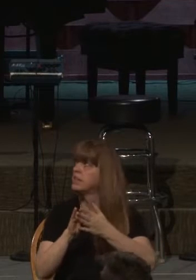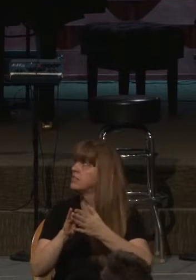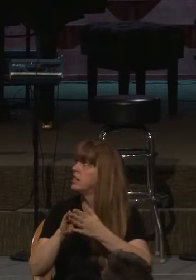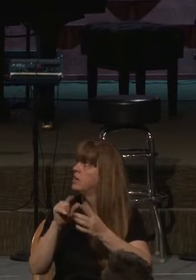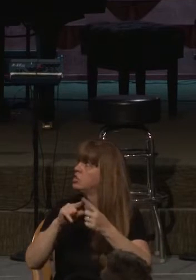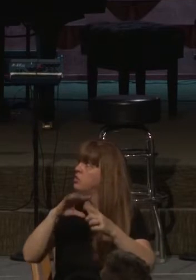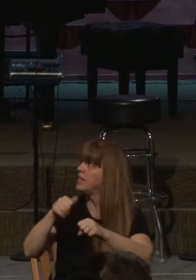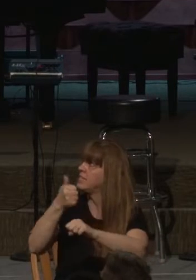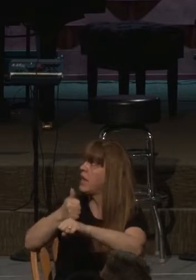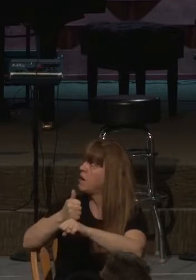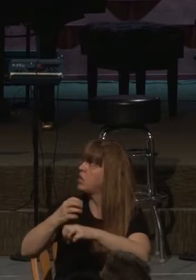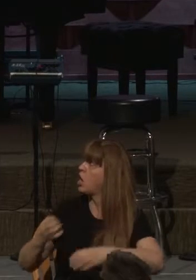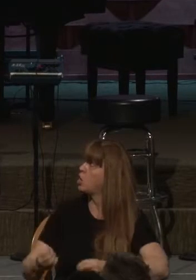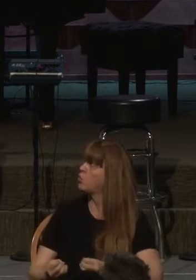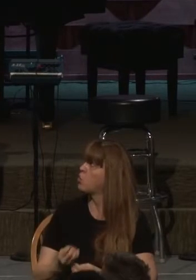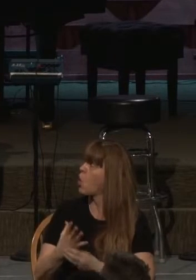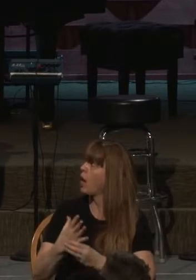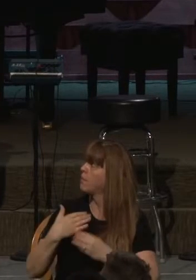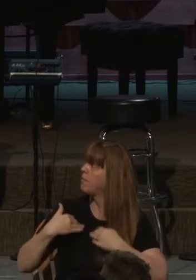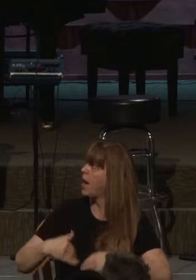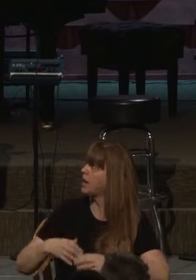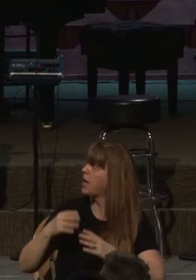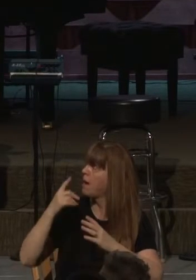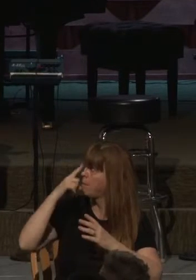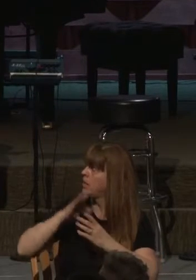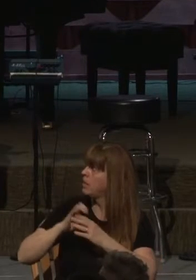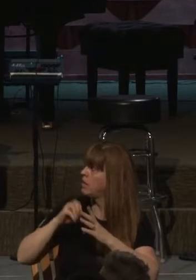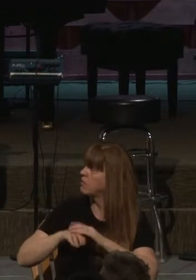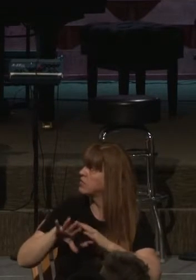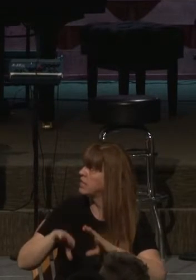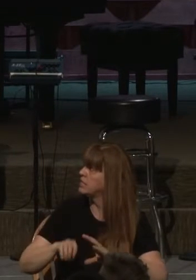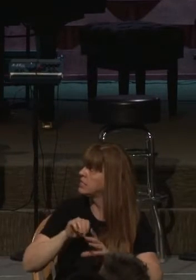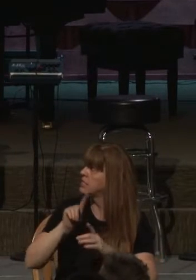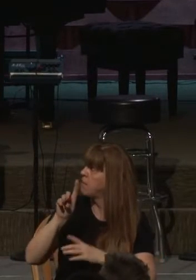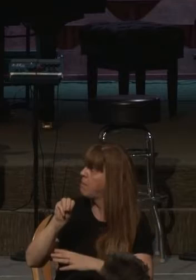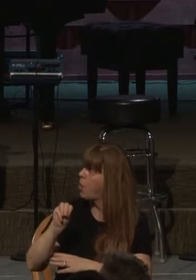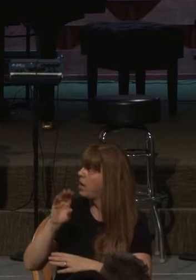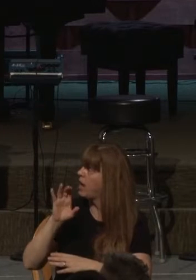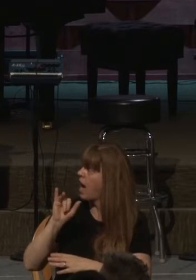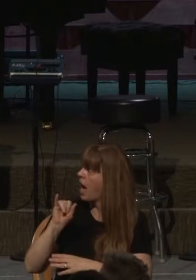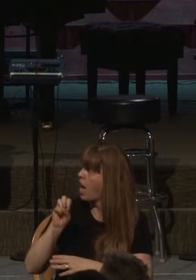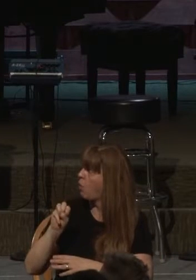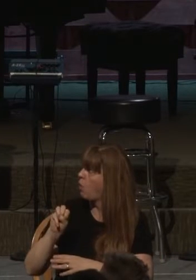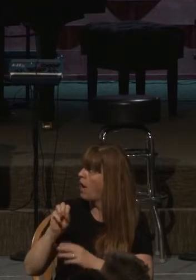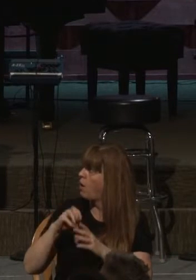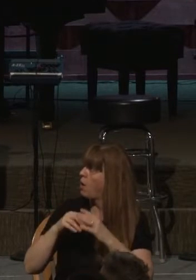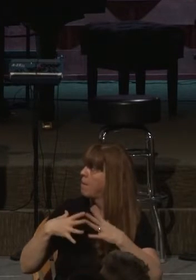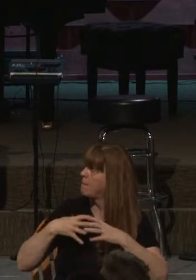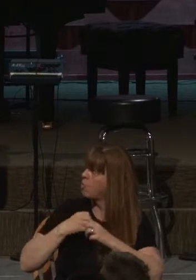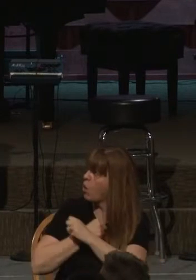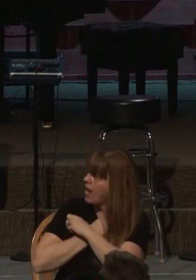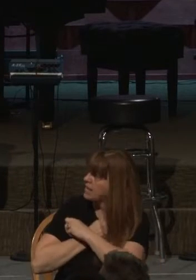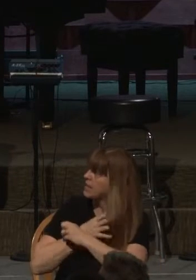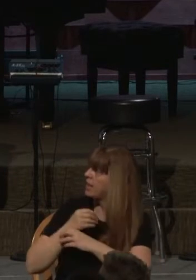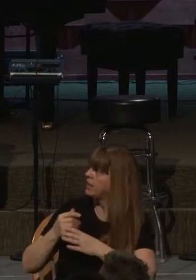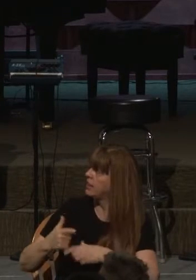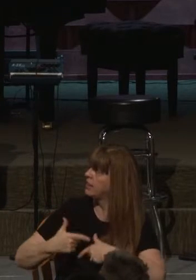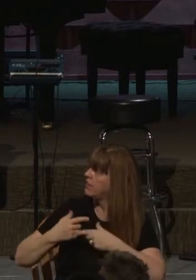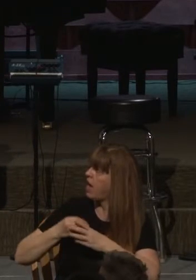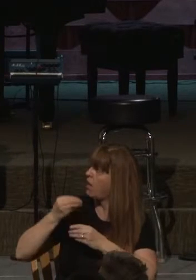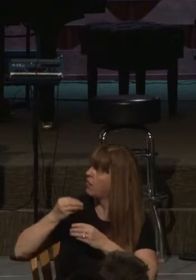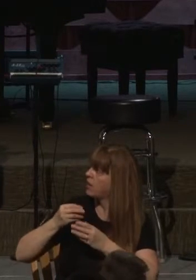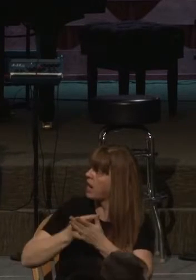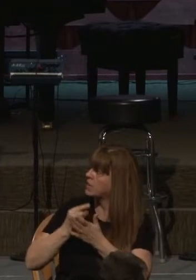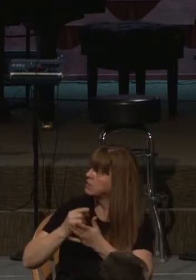To establish a growing body of believers in Des Moines, Iowa, who embrace and live out the gospel of